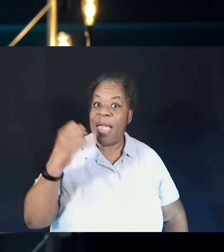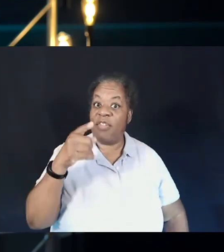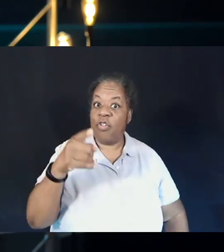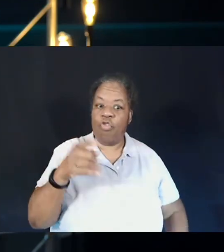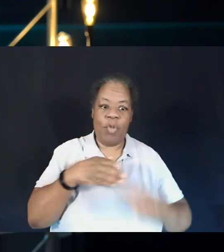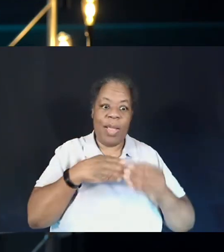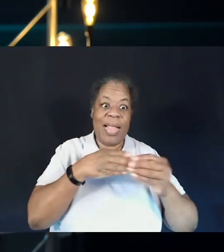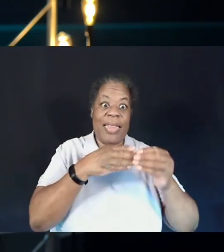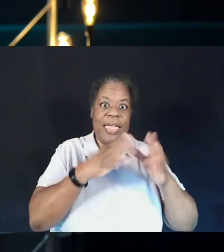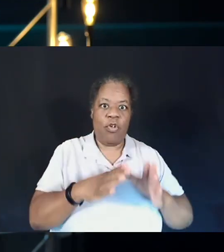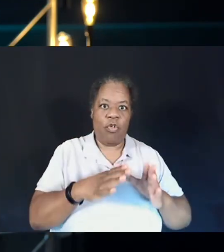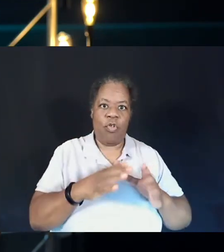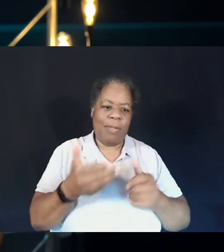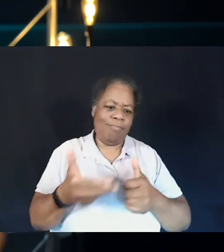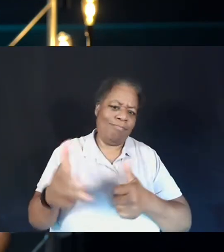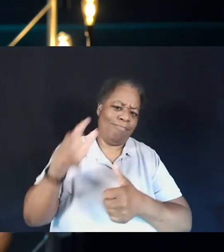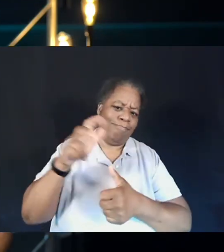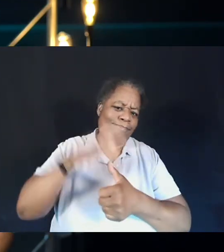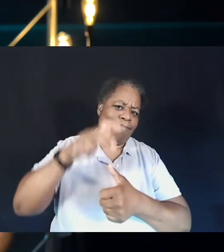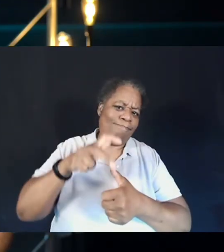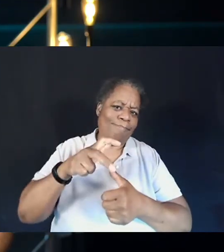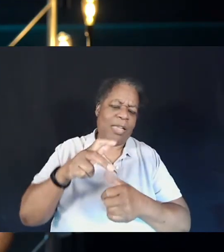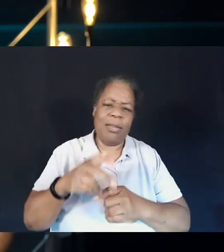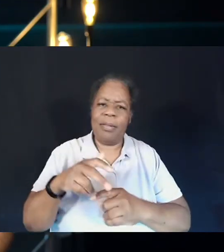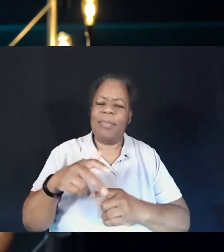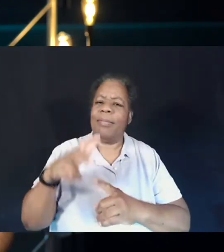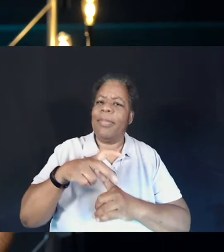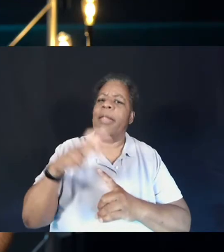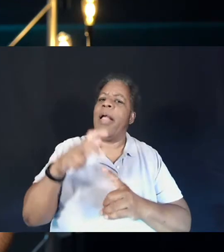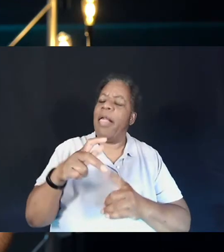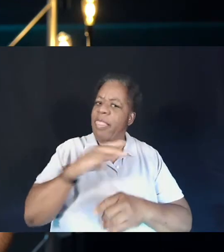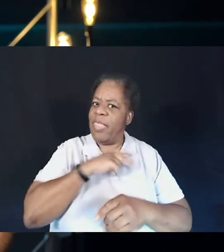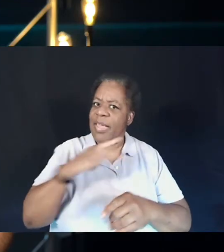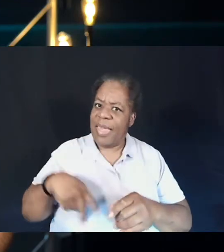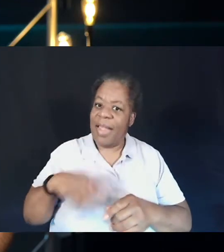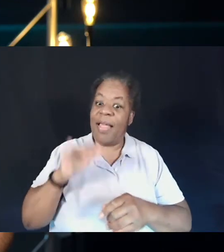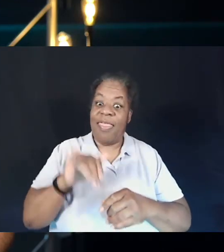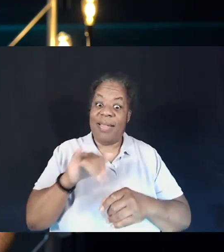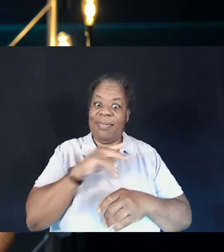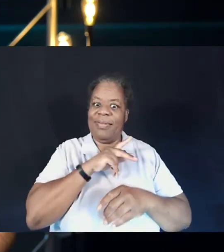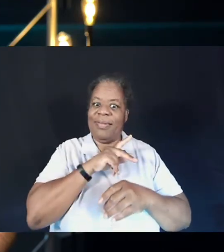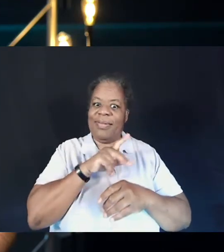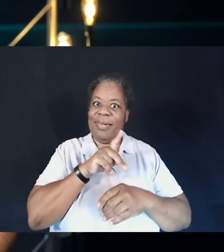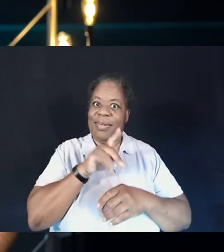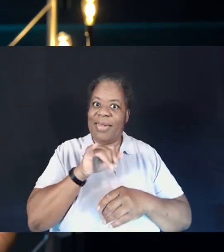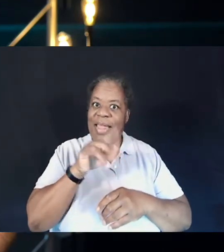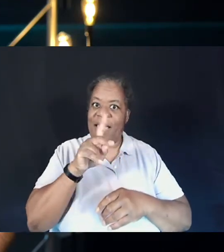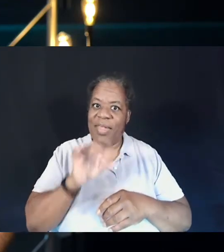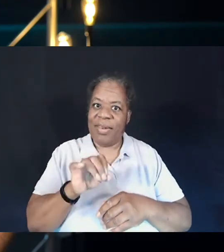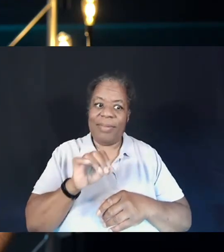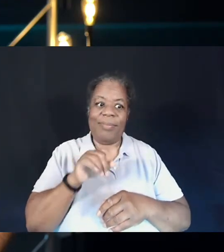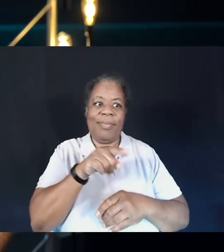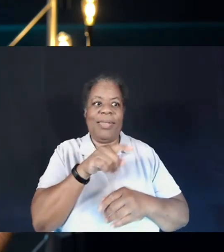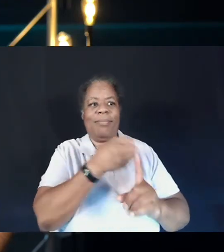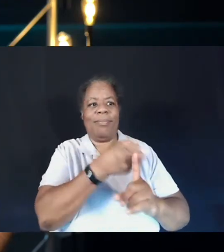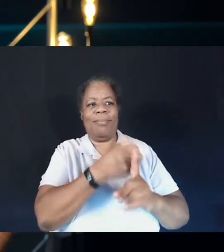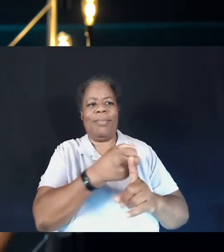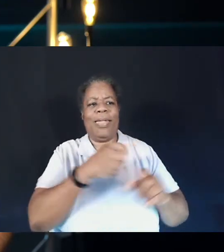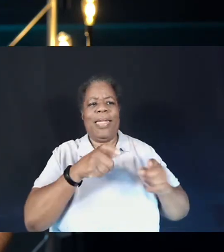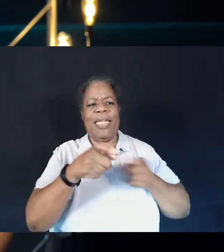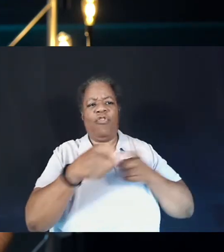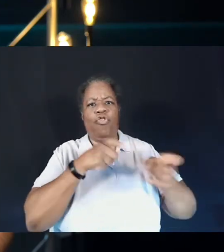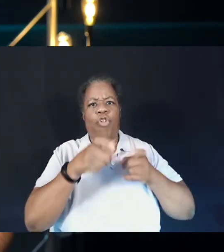leader. You're the king, because that's who David is. David's the king. He's in charge. He leads the nation